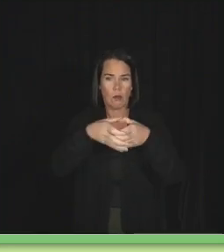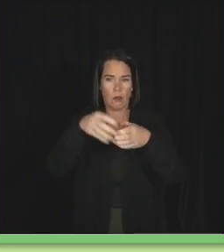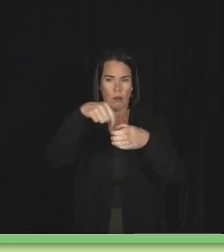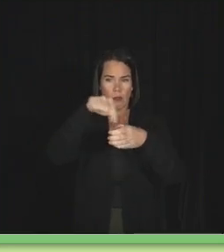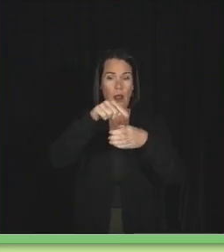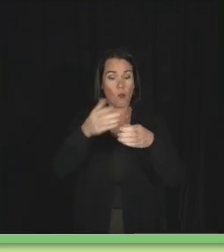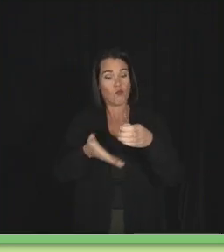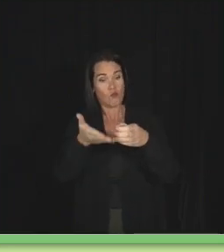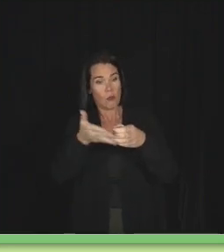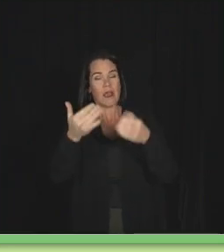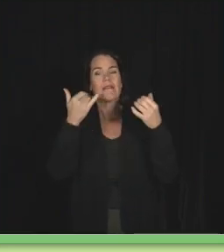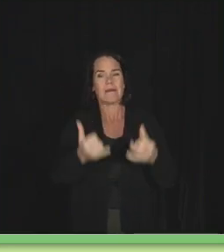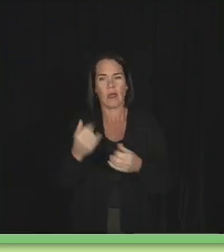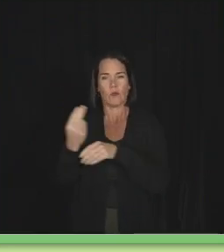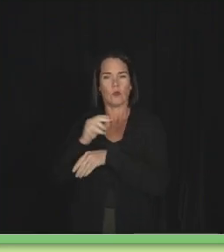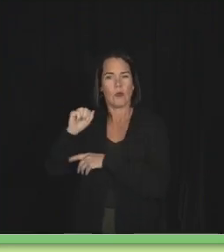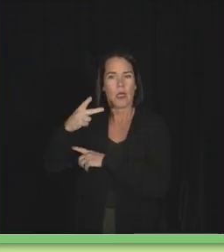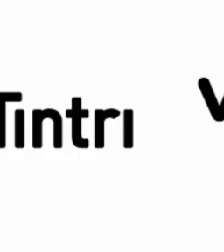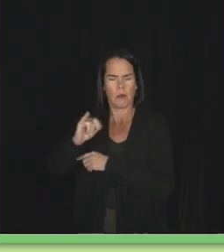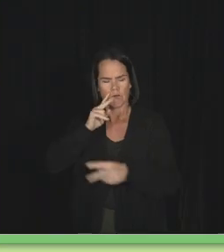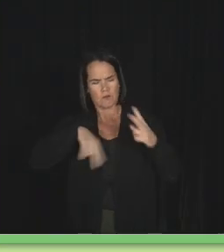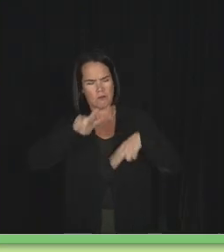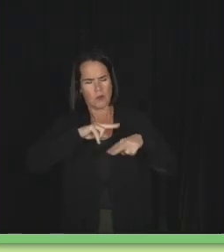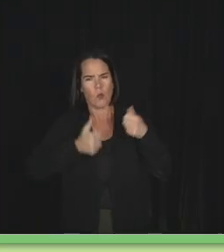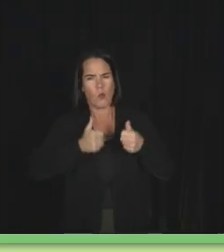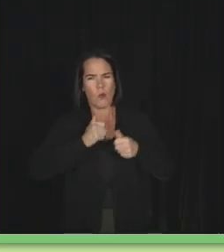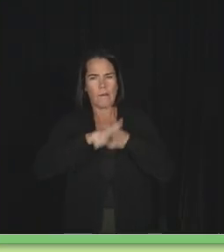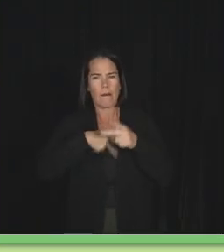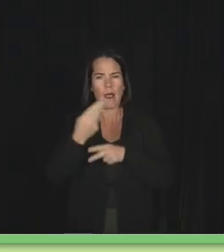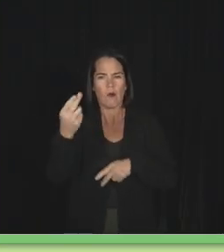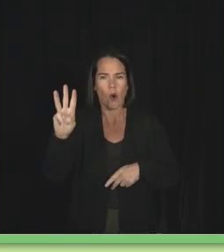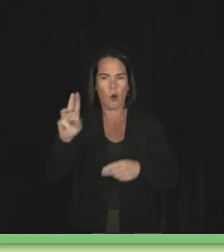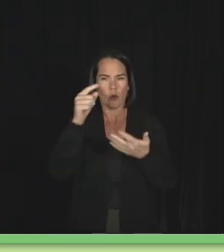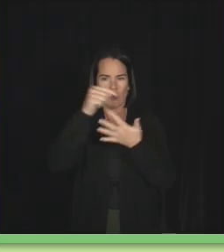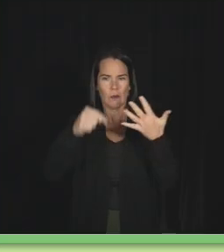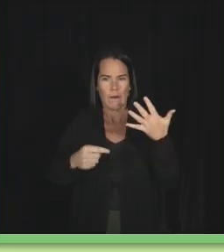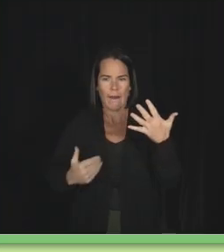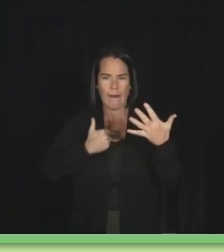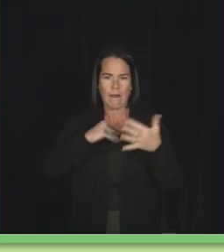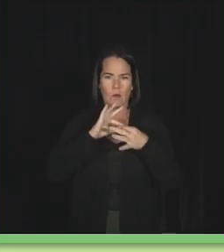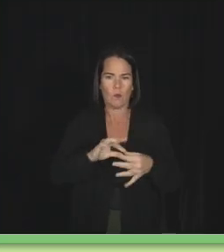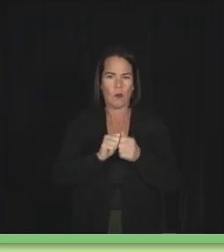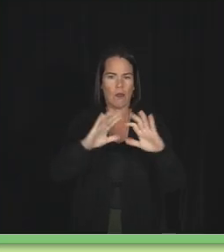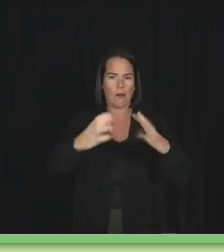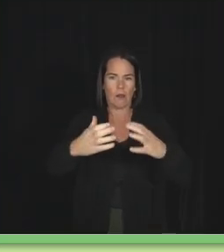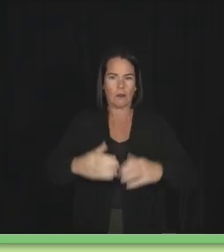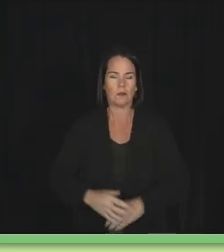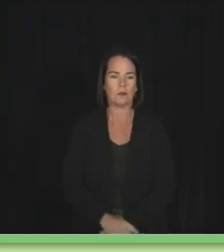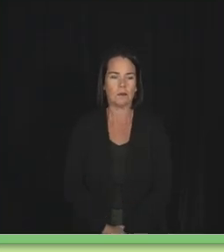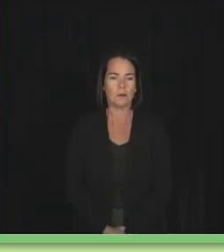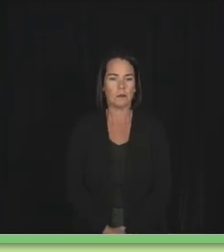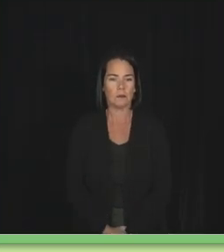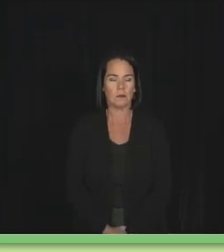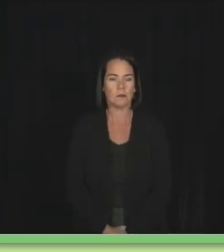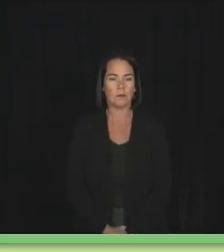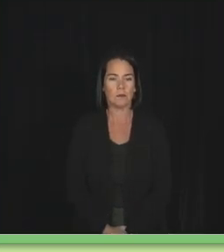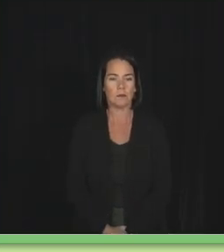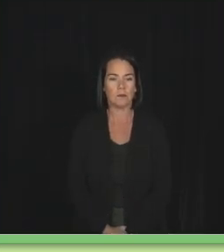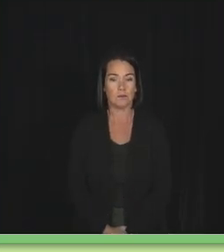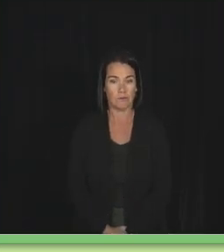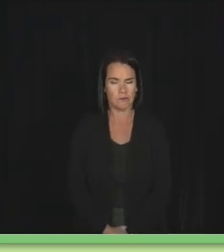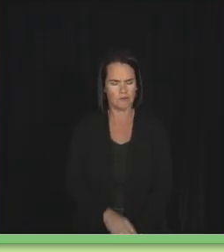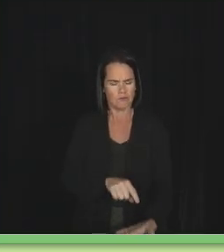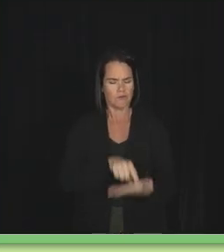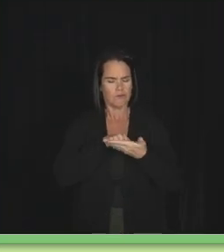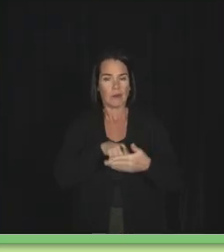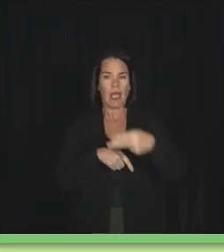to use the DRA API to see what hardware devices I have on the cluster. And it shows me that